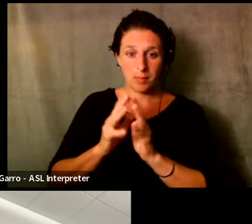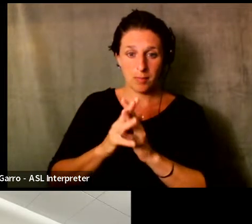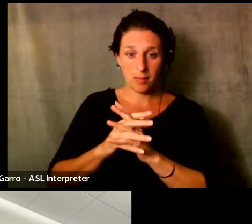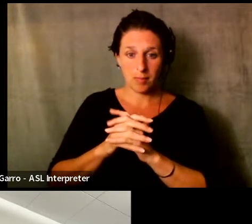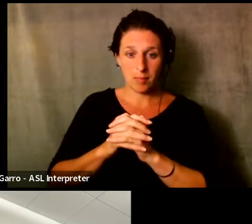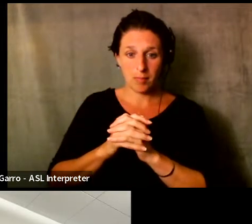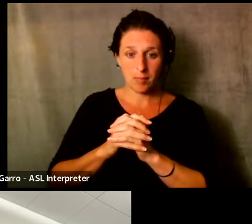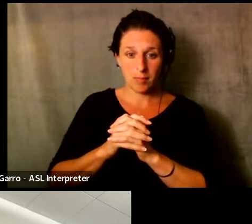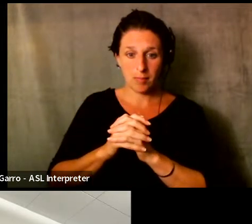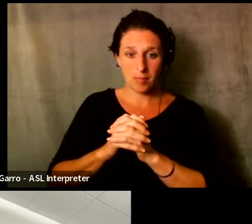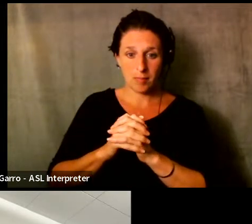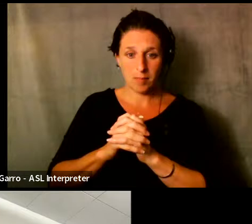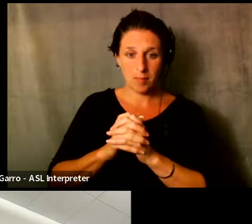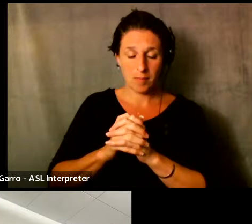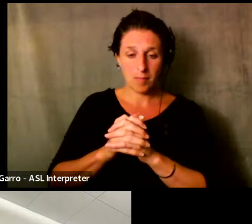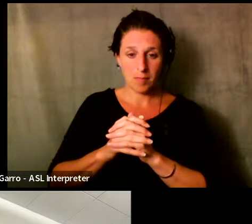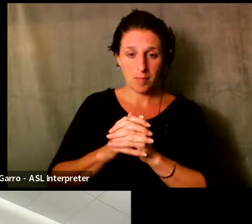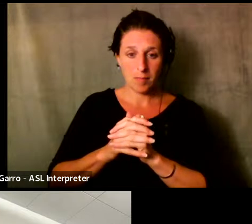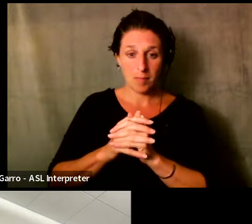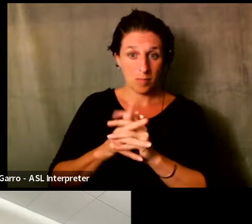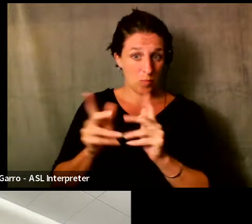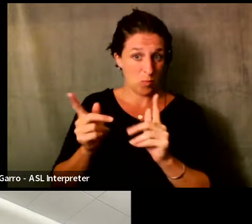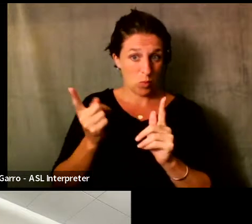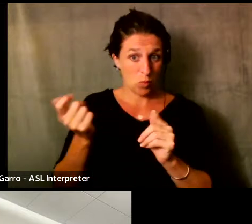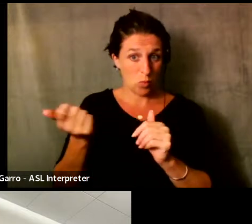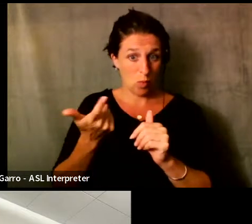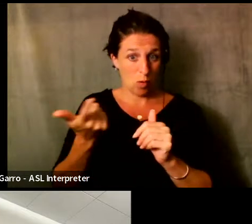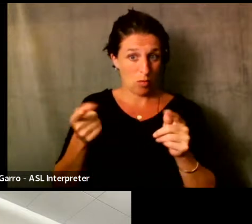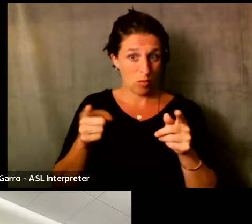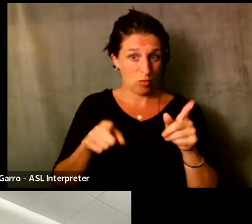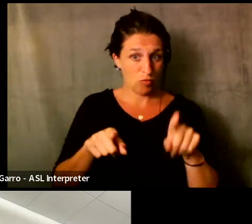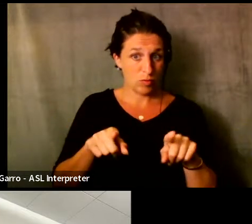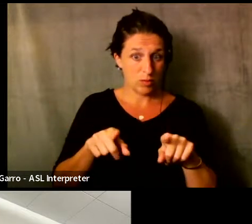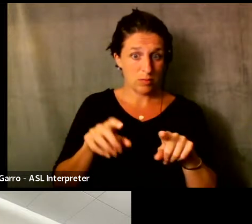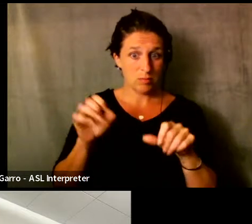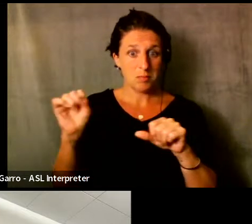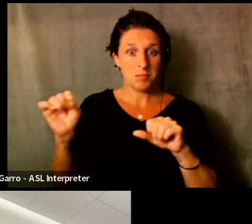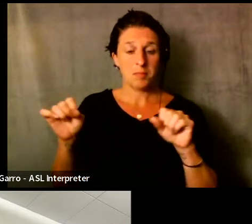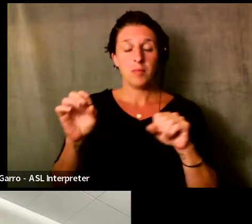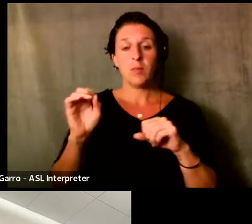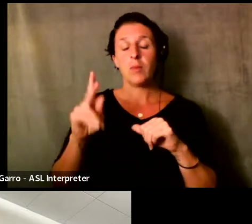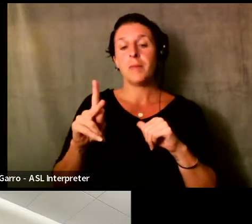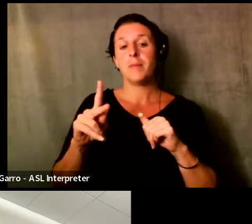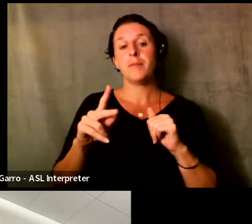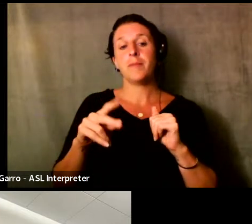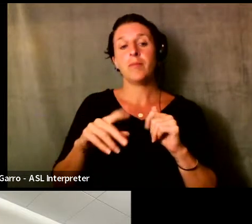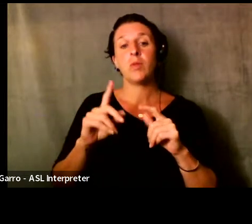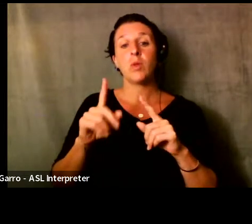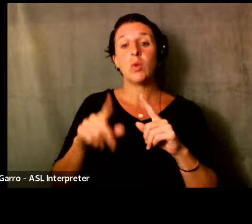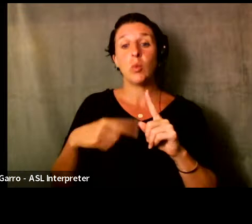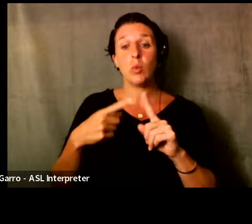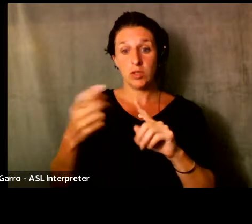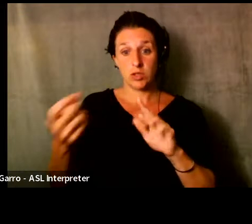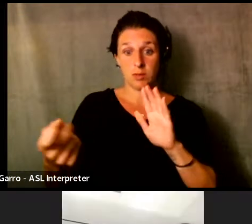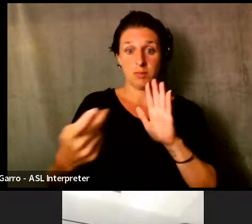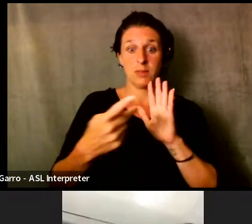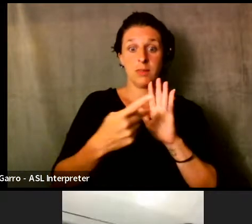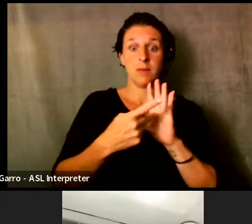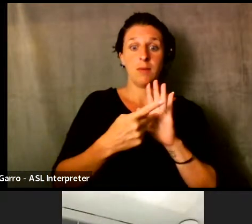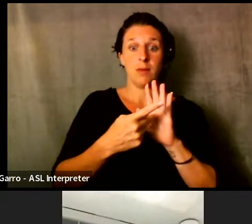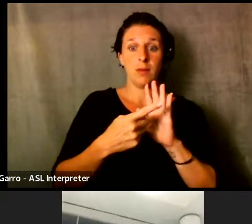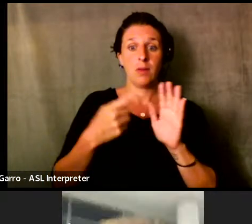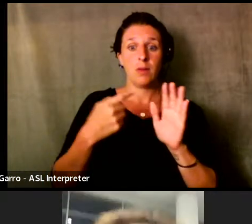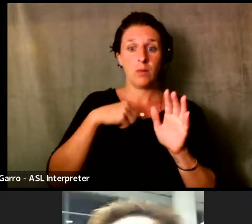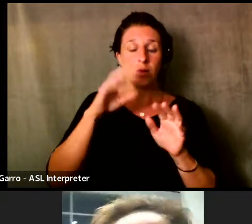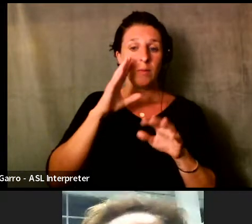Yeah, yeah, would you all consent? Okay, great. Okay, so at the point when she comes back on, we'll take her comment. Oh,